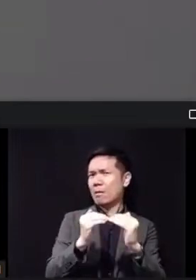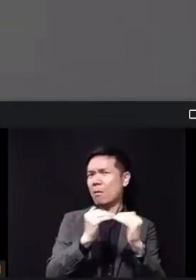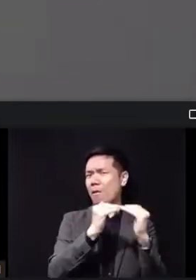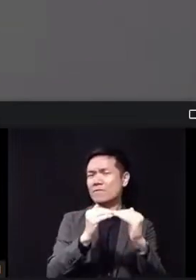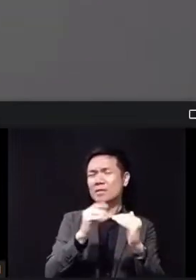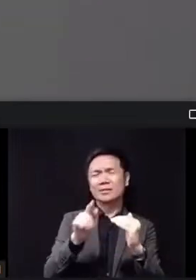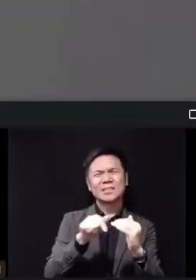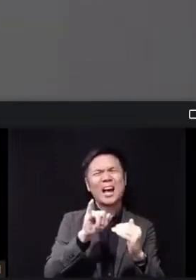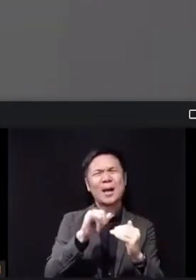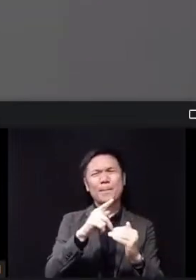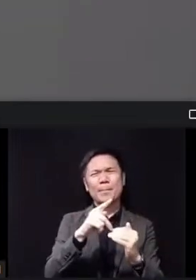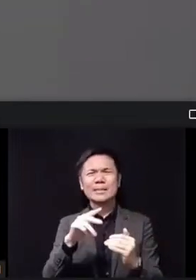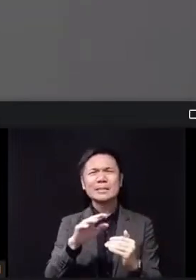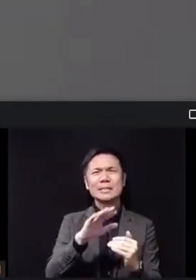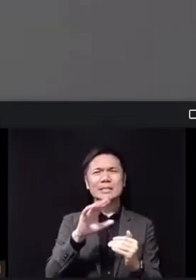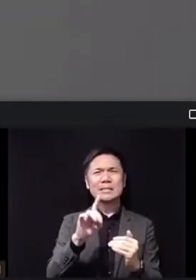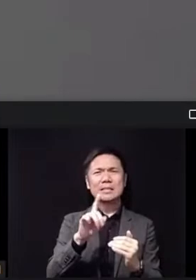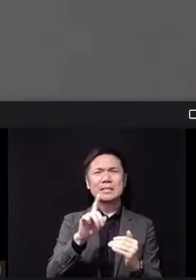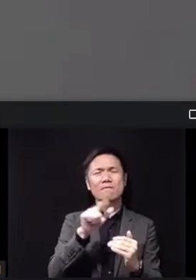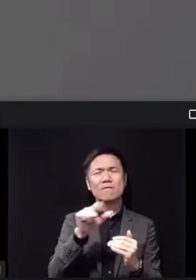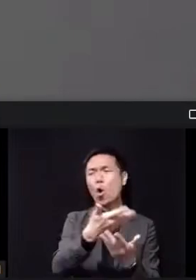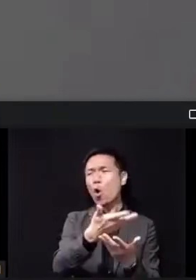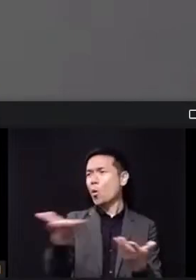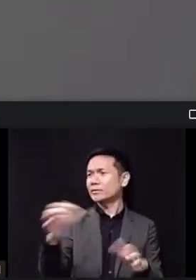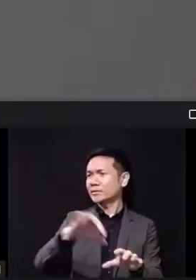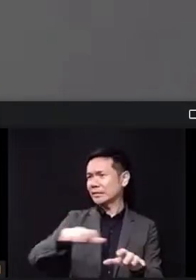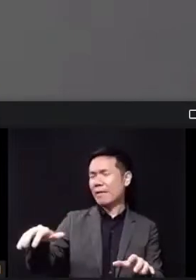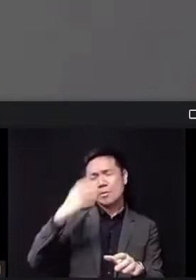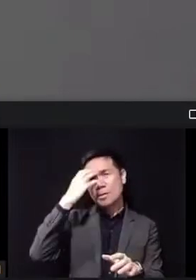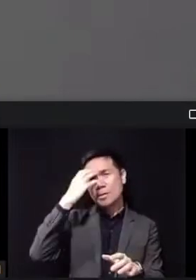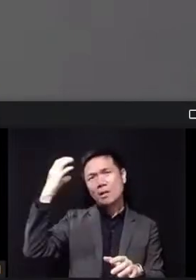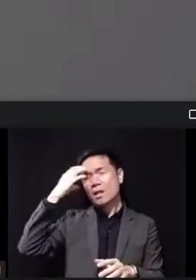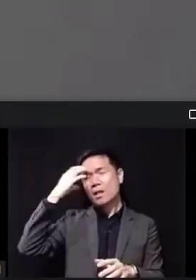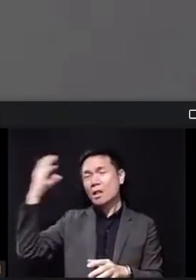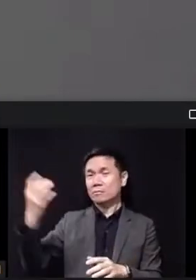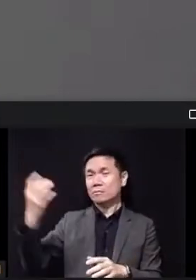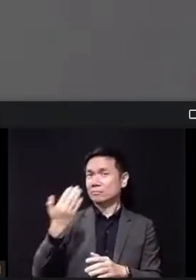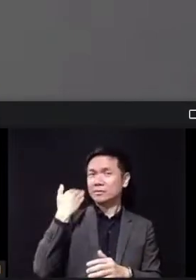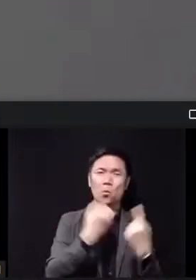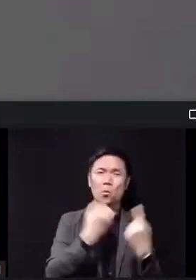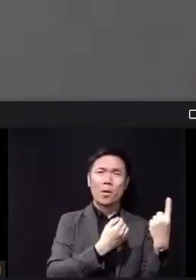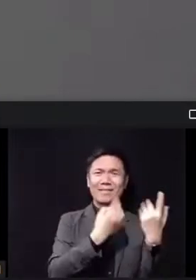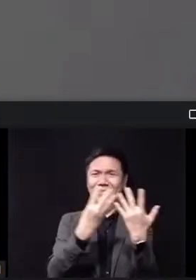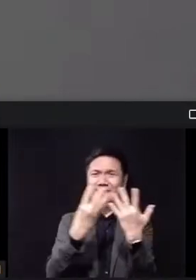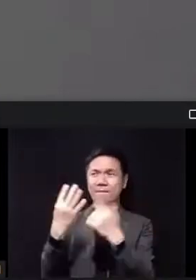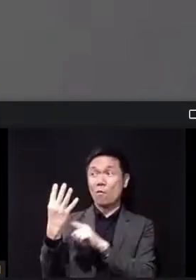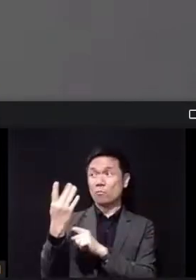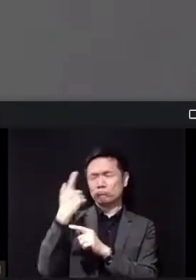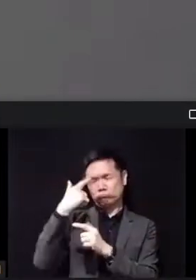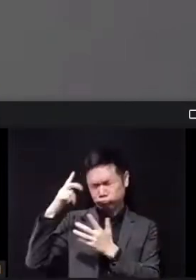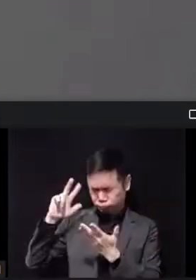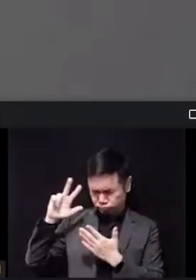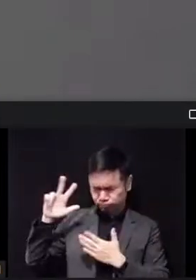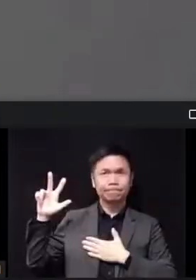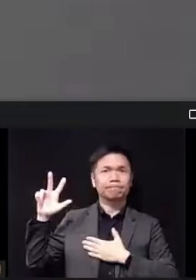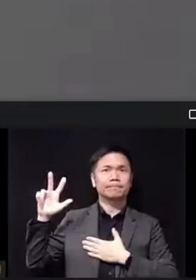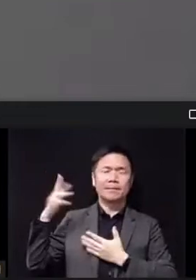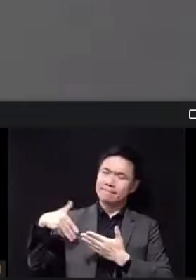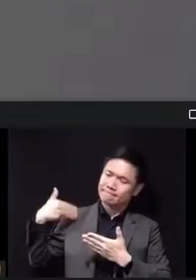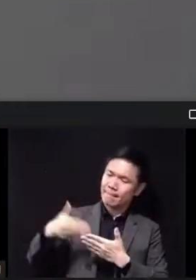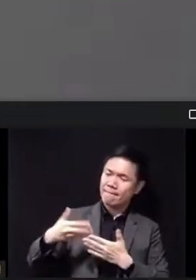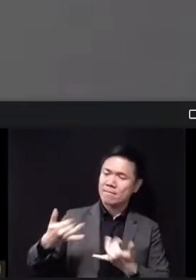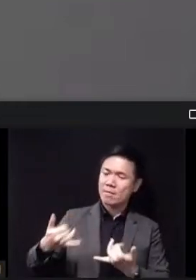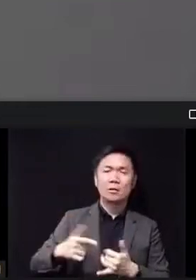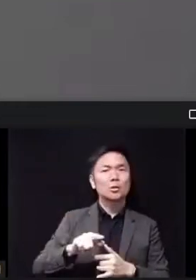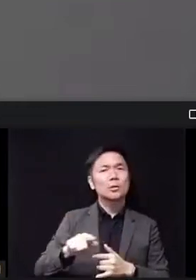ICPD promise made by the government to their people in 1994. What I have seen